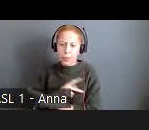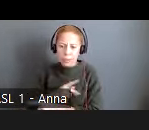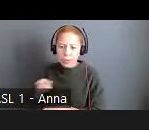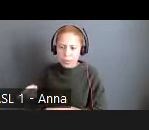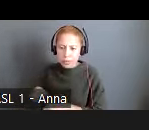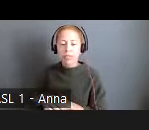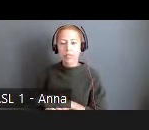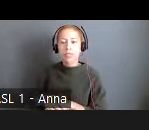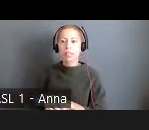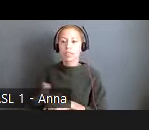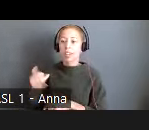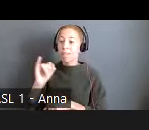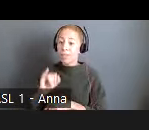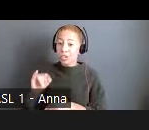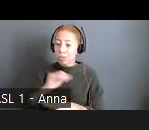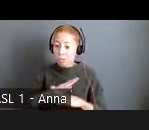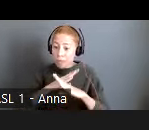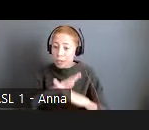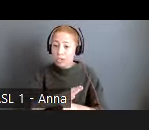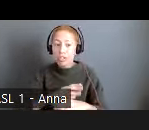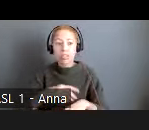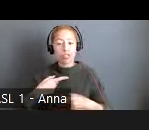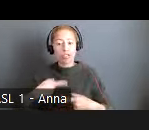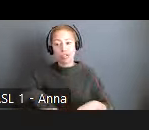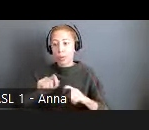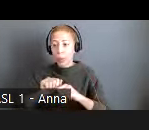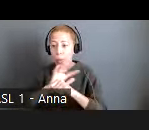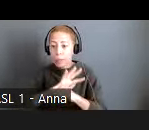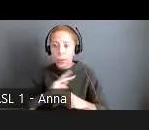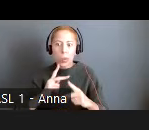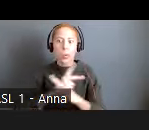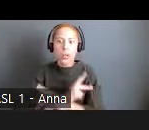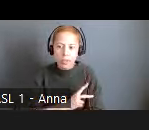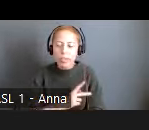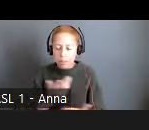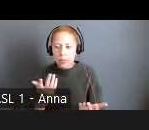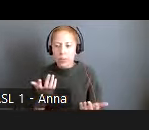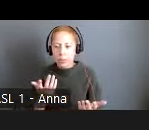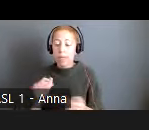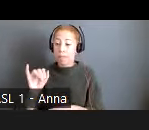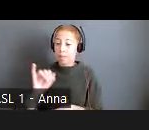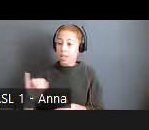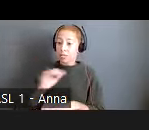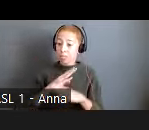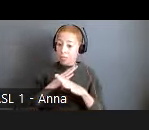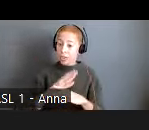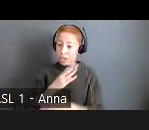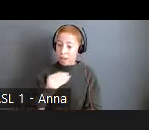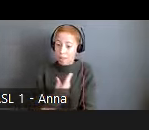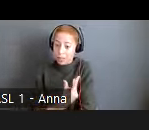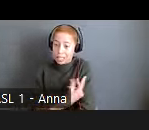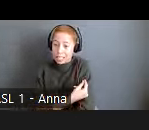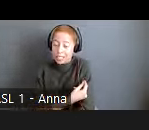infection prevention, and particularly during the time of COVID-19, that infection prevention and vaccination is